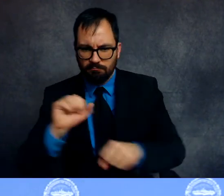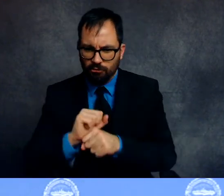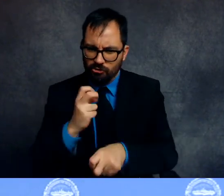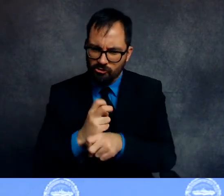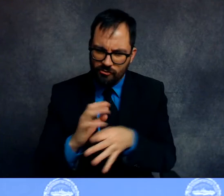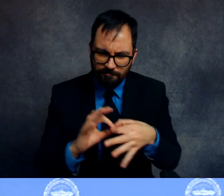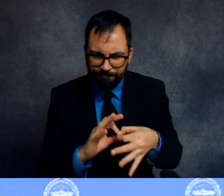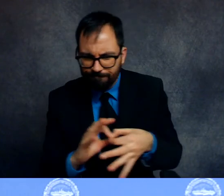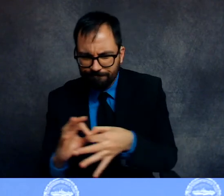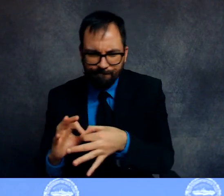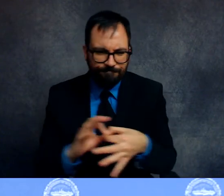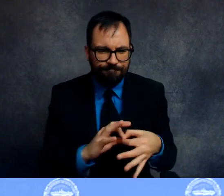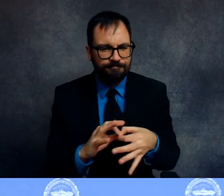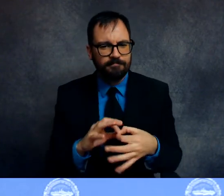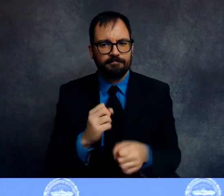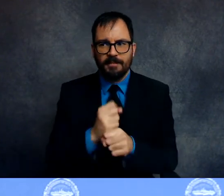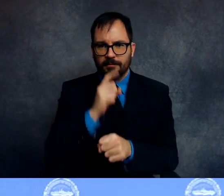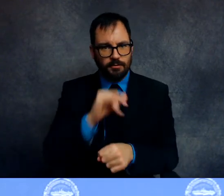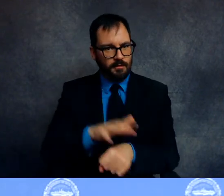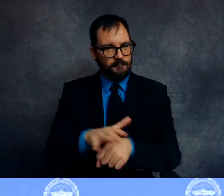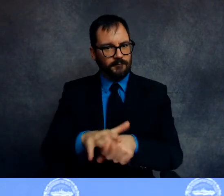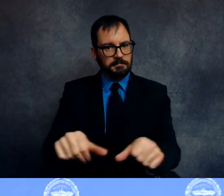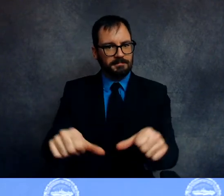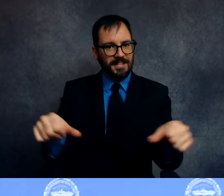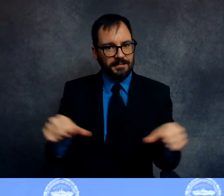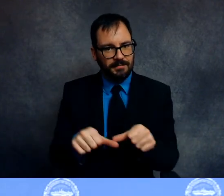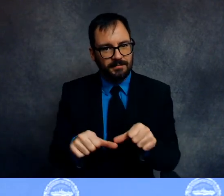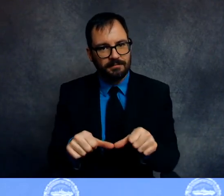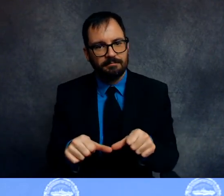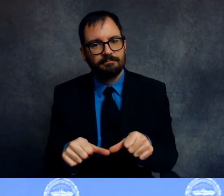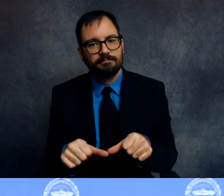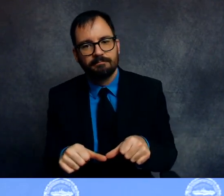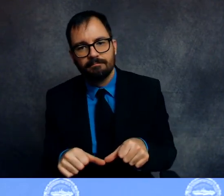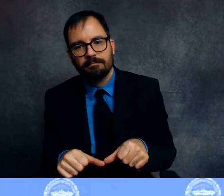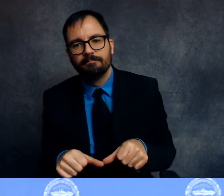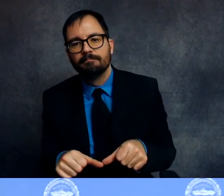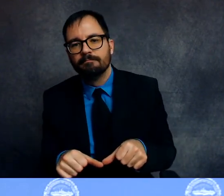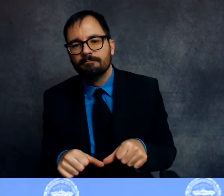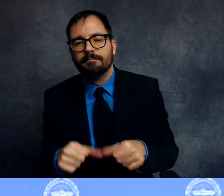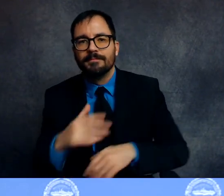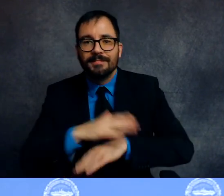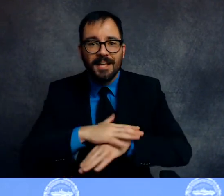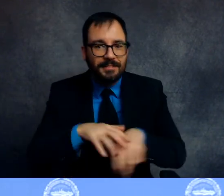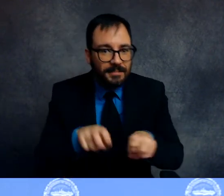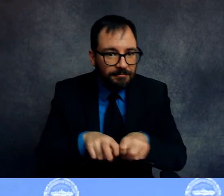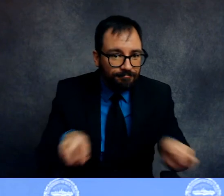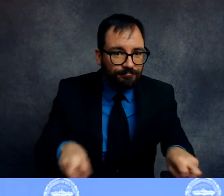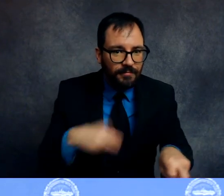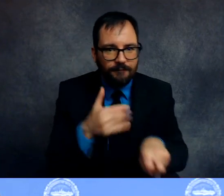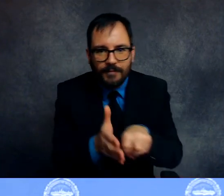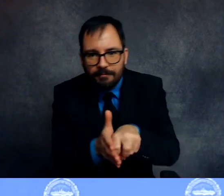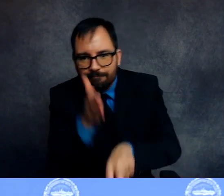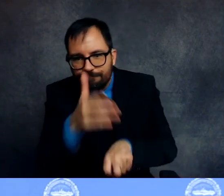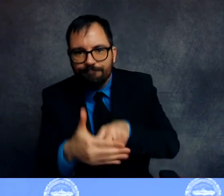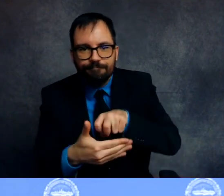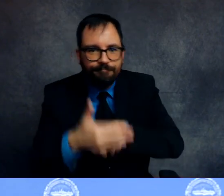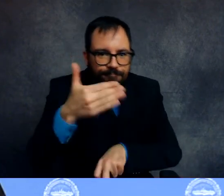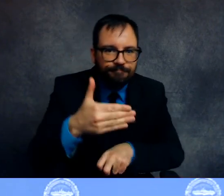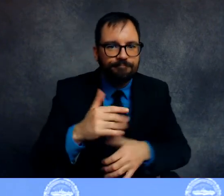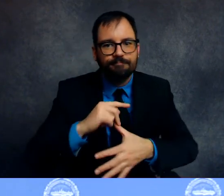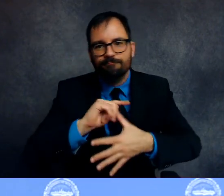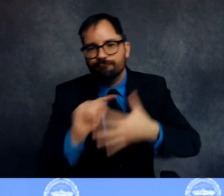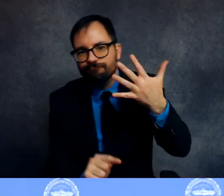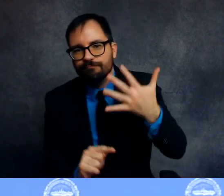BPHC have worked hard to ensure that that space can exist and that there's room for folks to do that by spacing out desks, by having